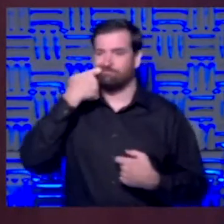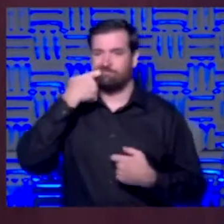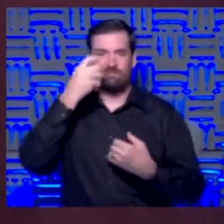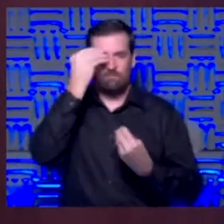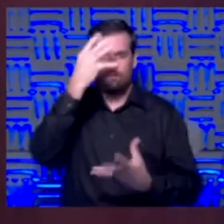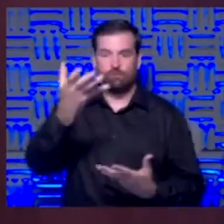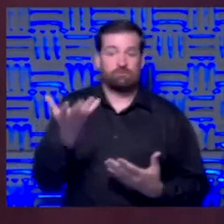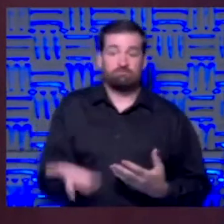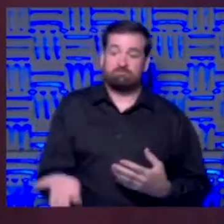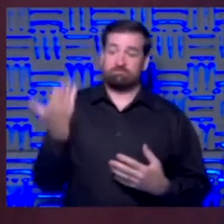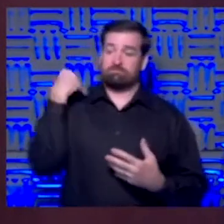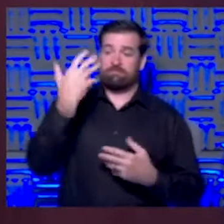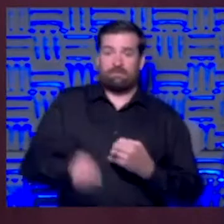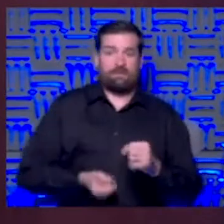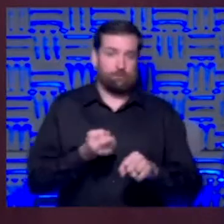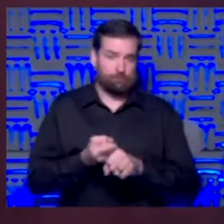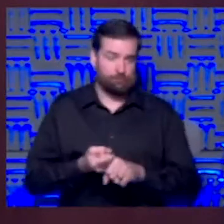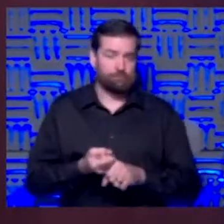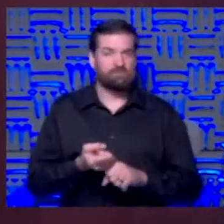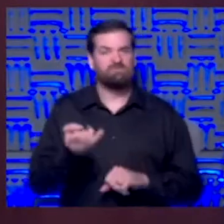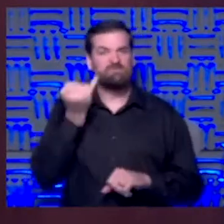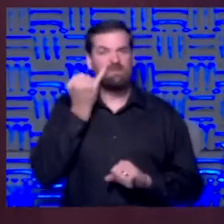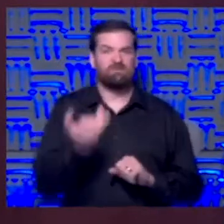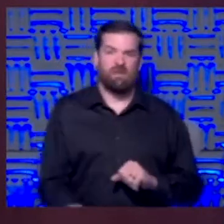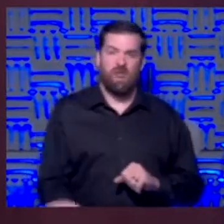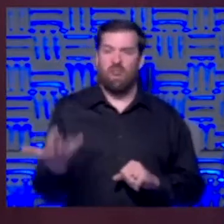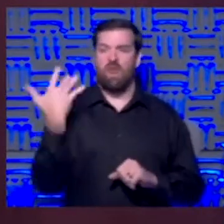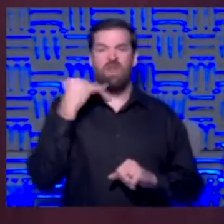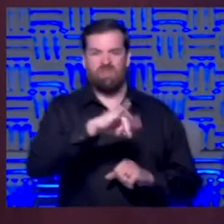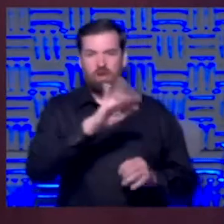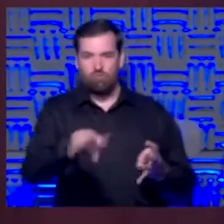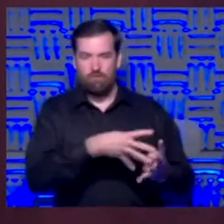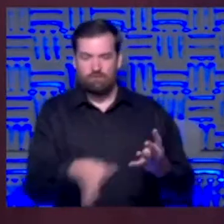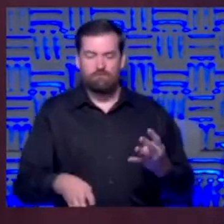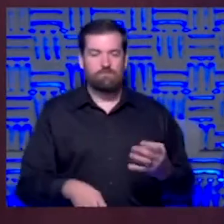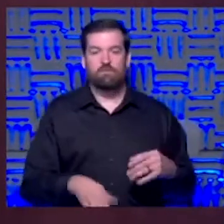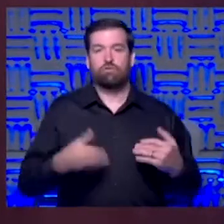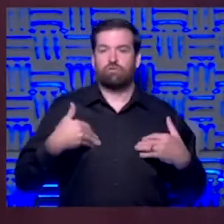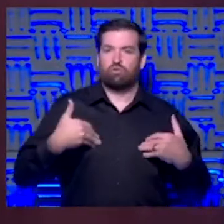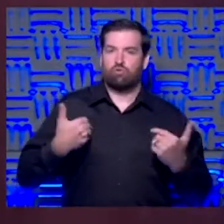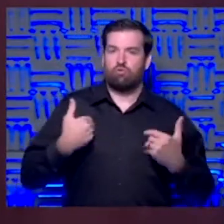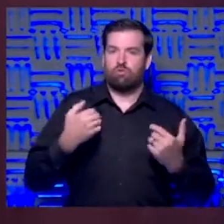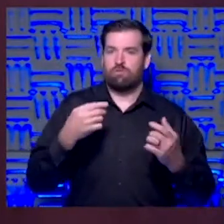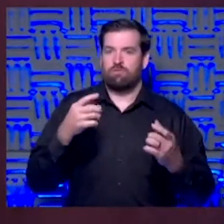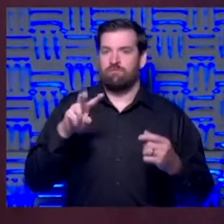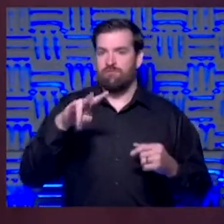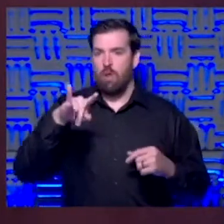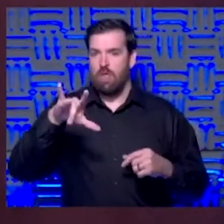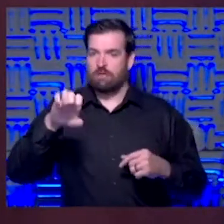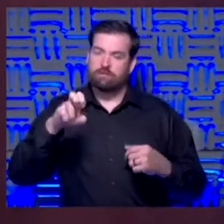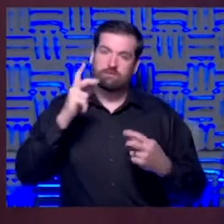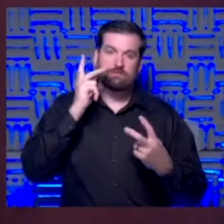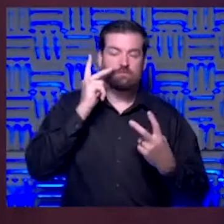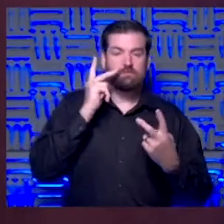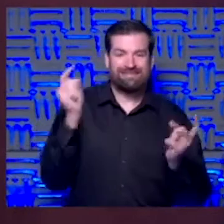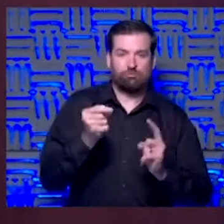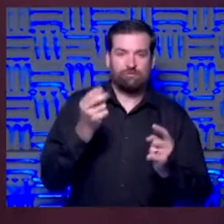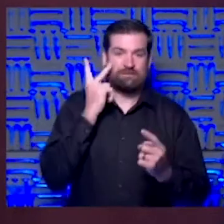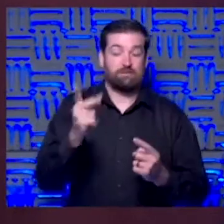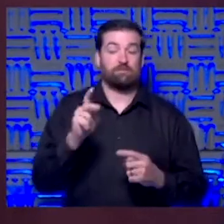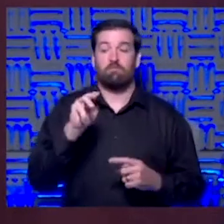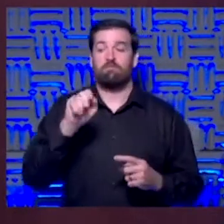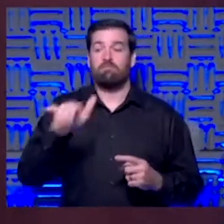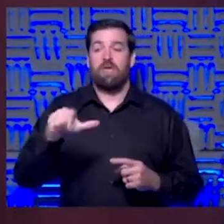previous years, we'd saw, if you go back to that graph, there was a spike in youth violence injuries seen in the health system last year in May